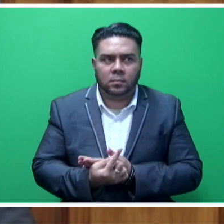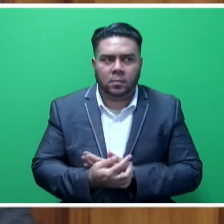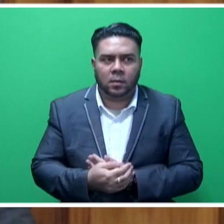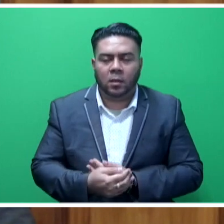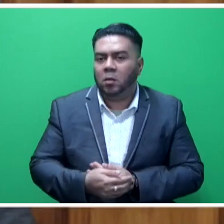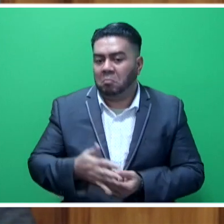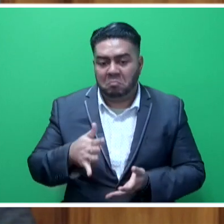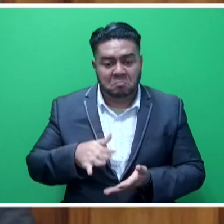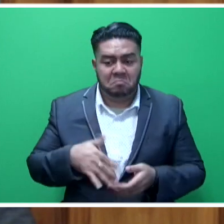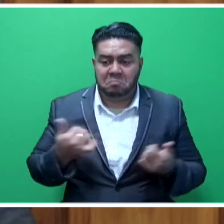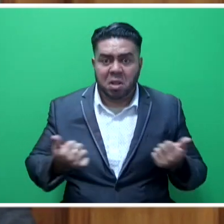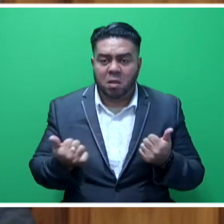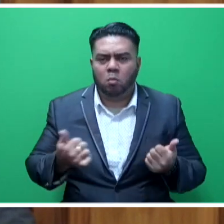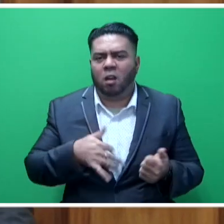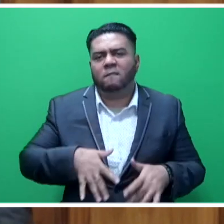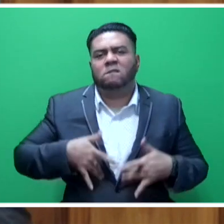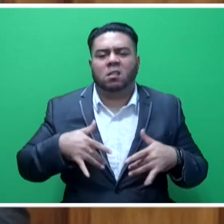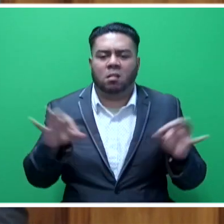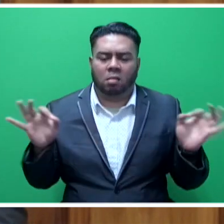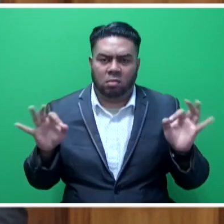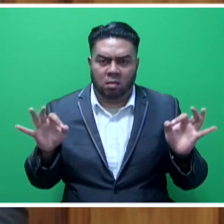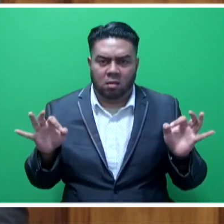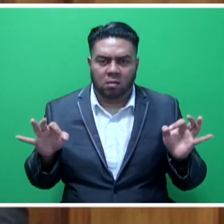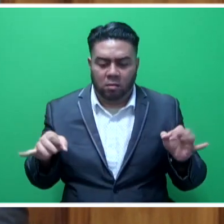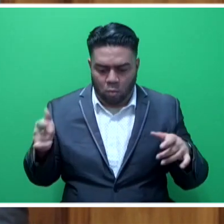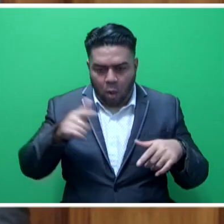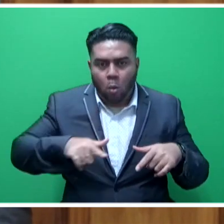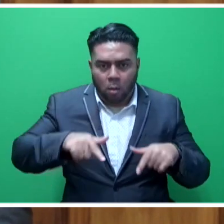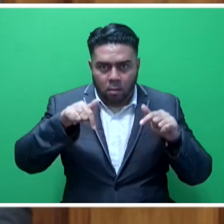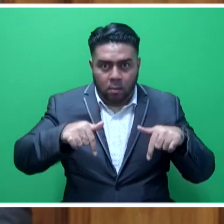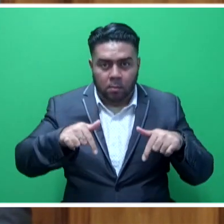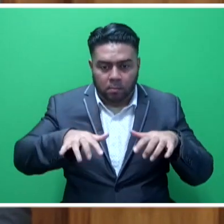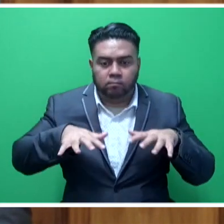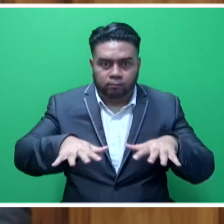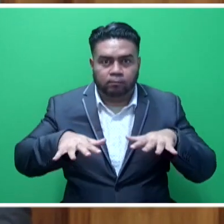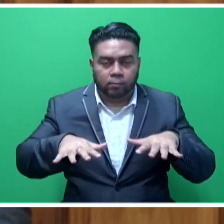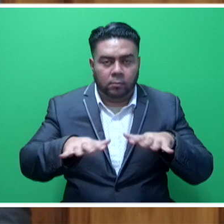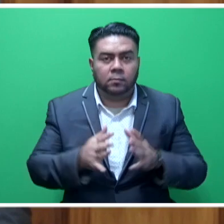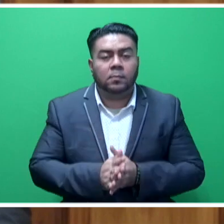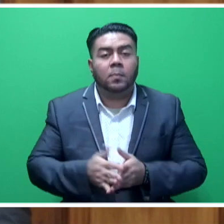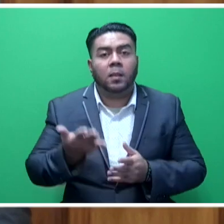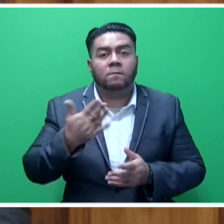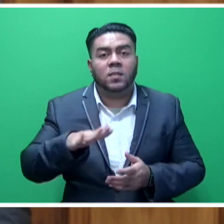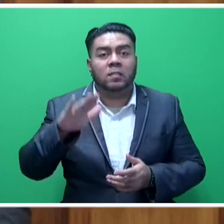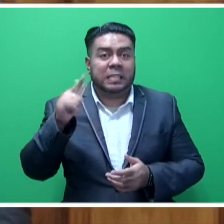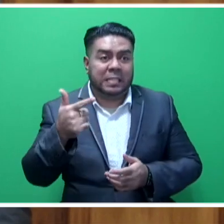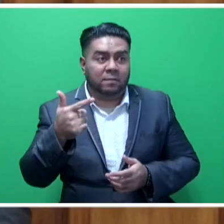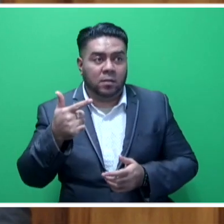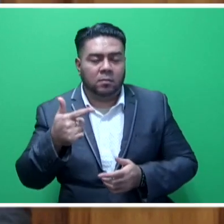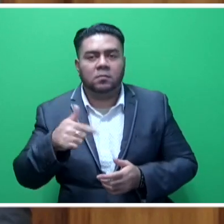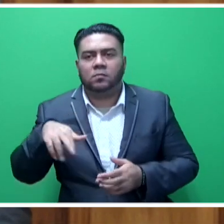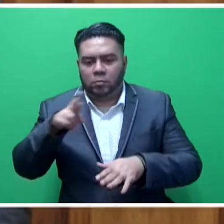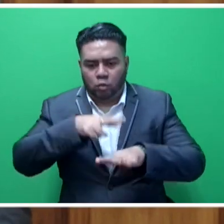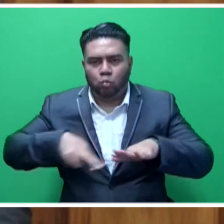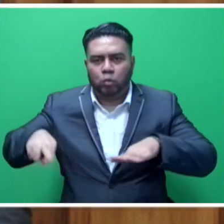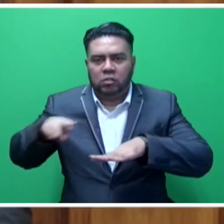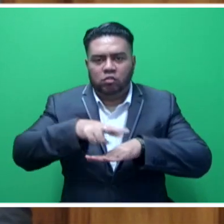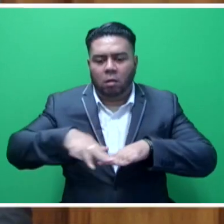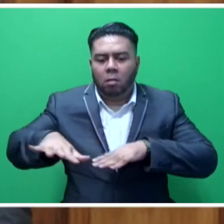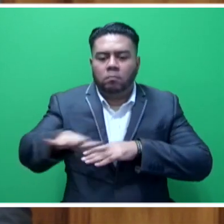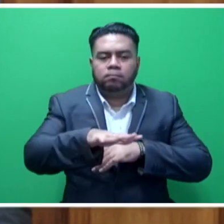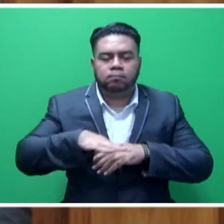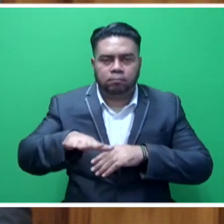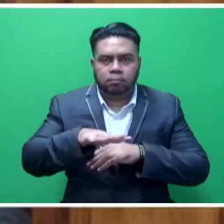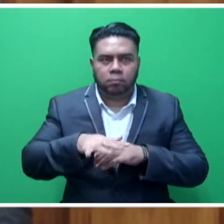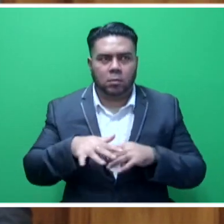we don't feel. 13 of these were local, and about 57 of them regional. So you can